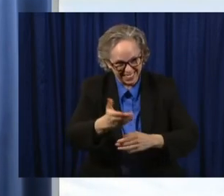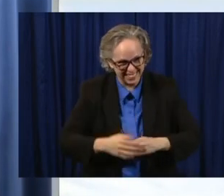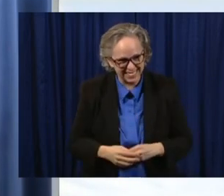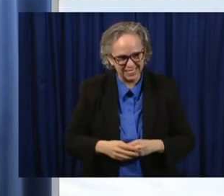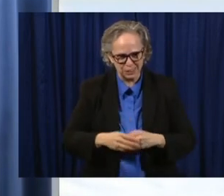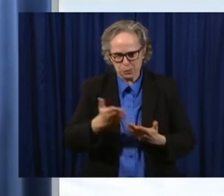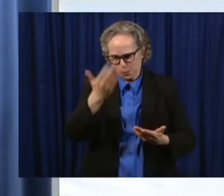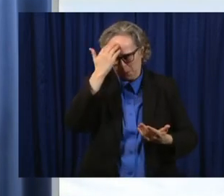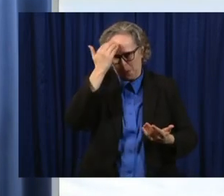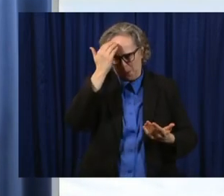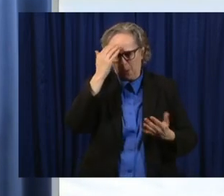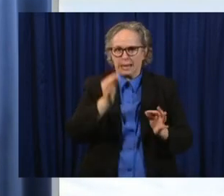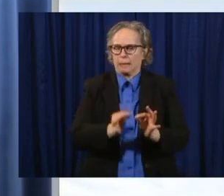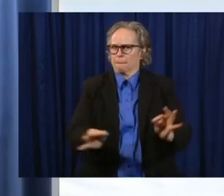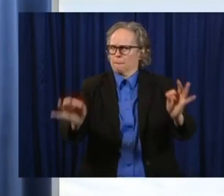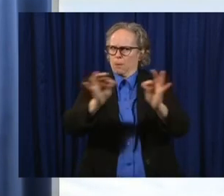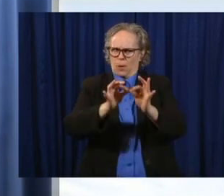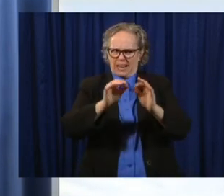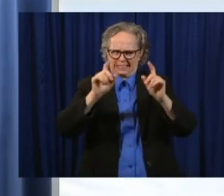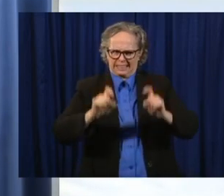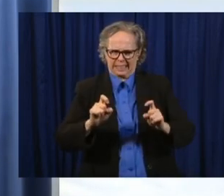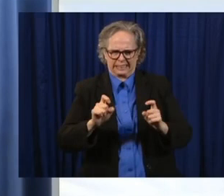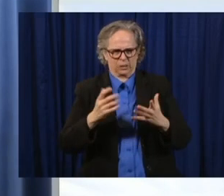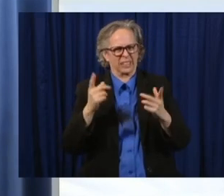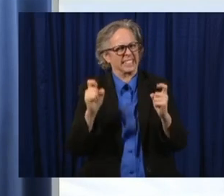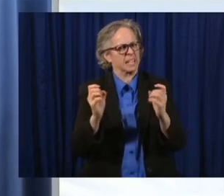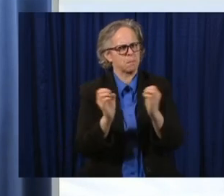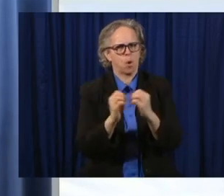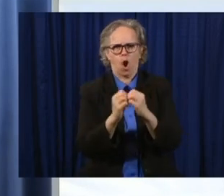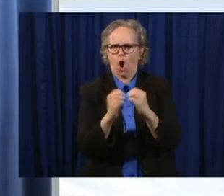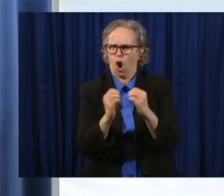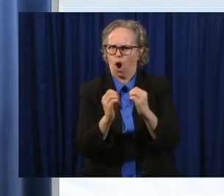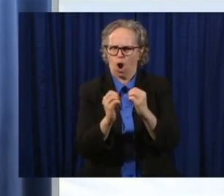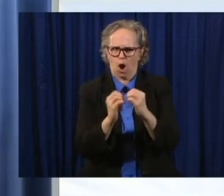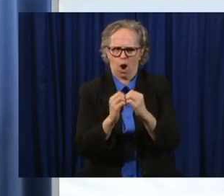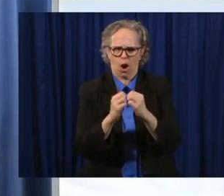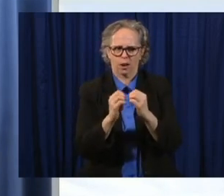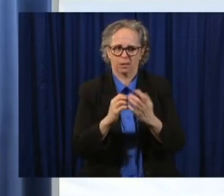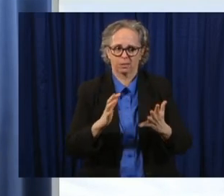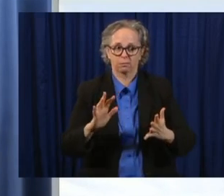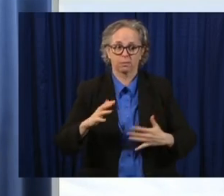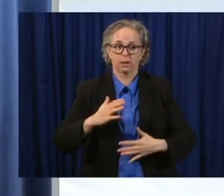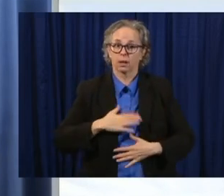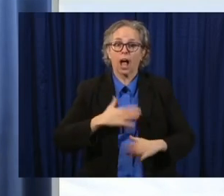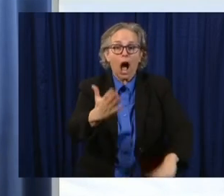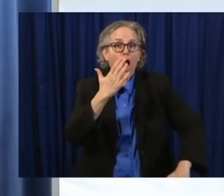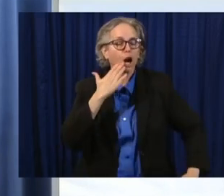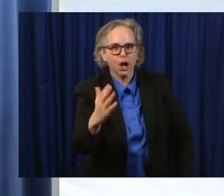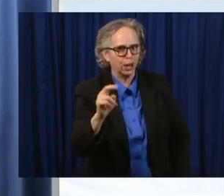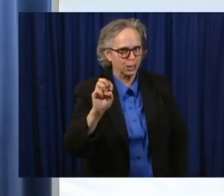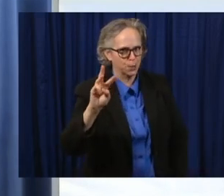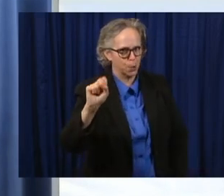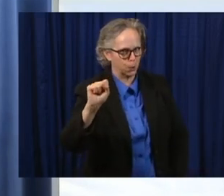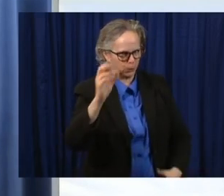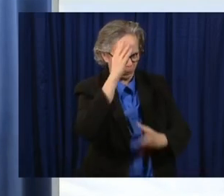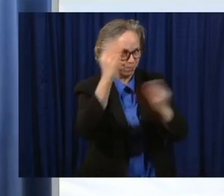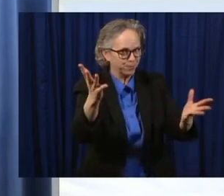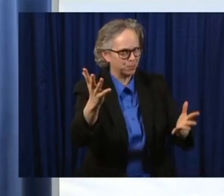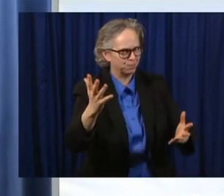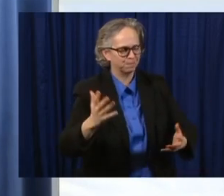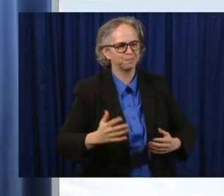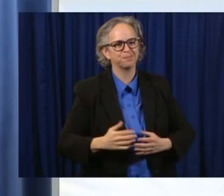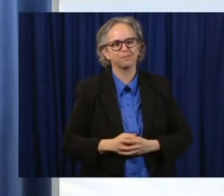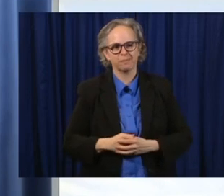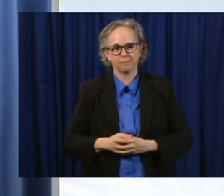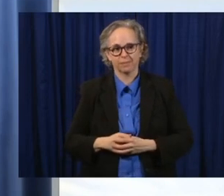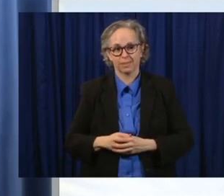more testing in Ohio. We have some very good news that I want to share with all of you today about